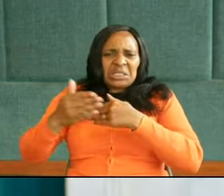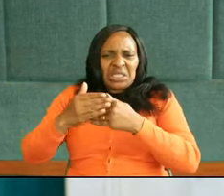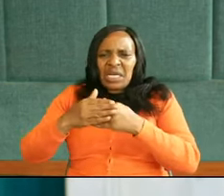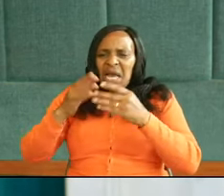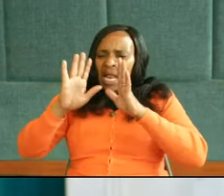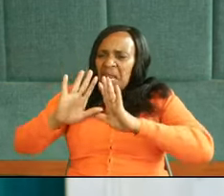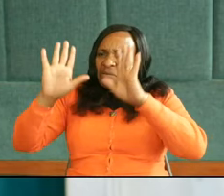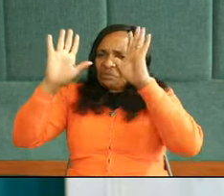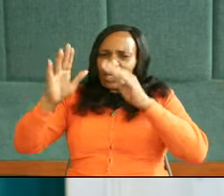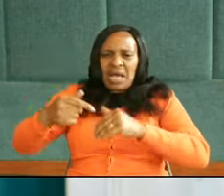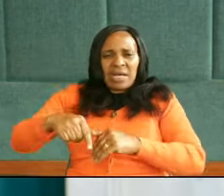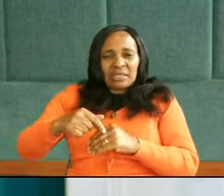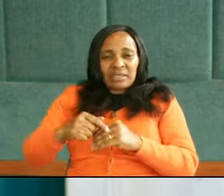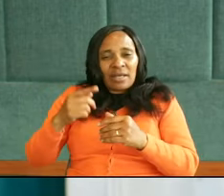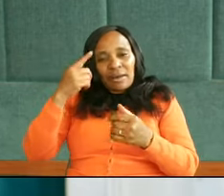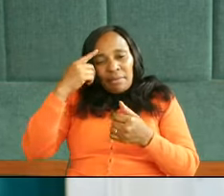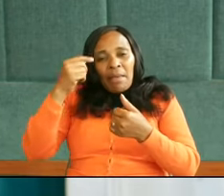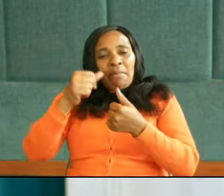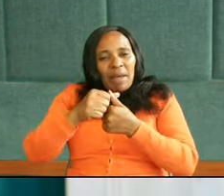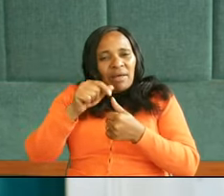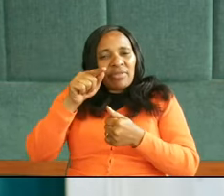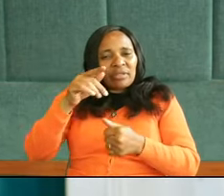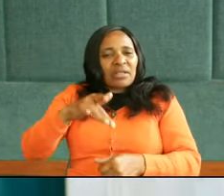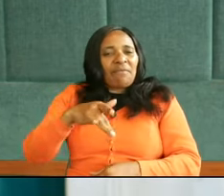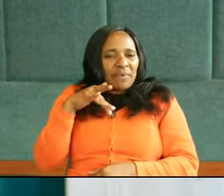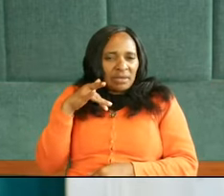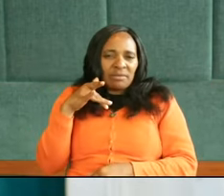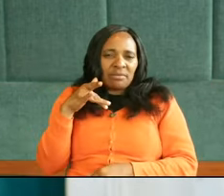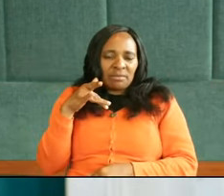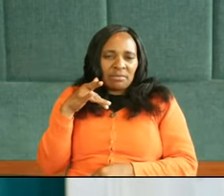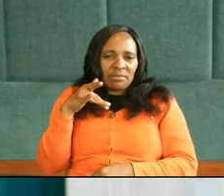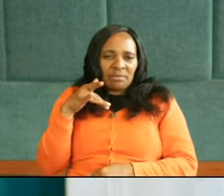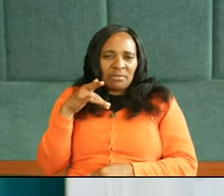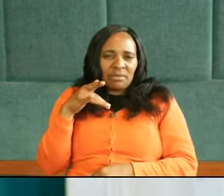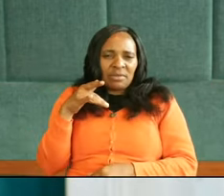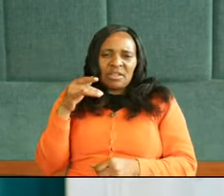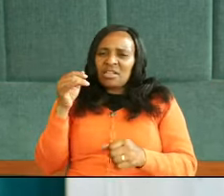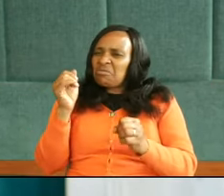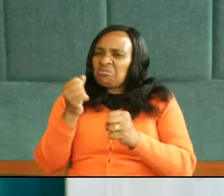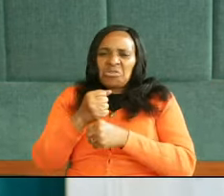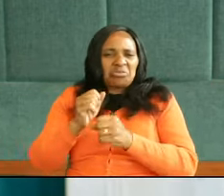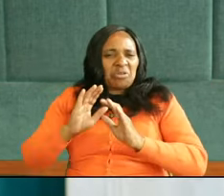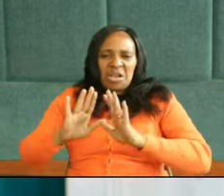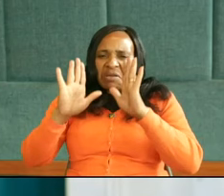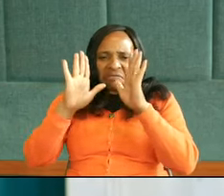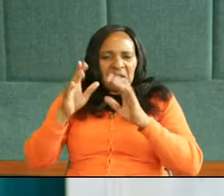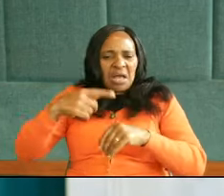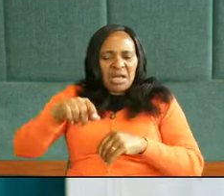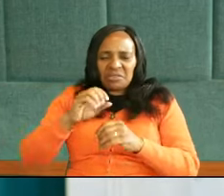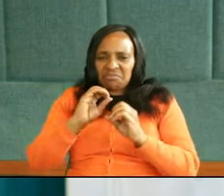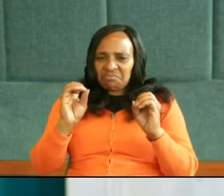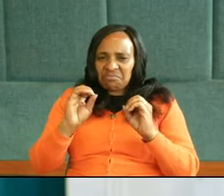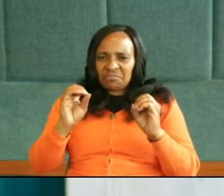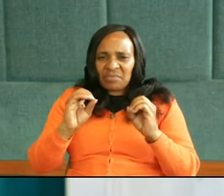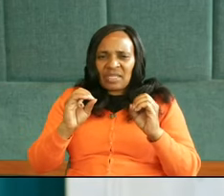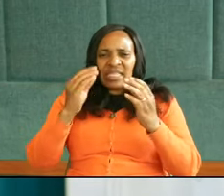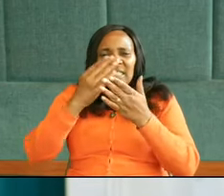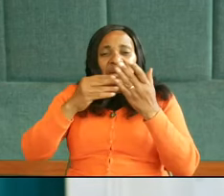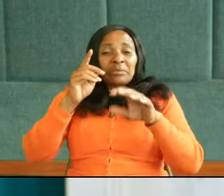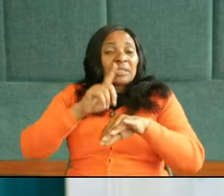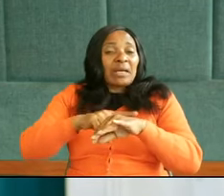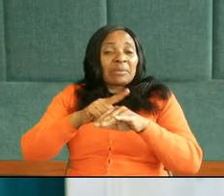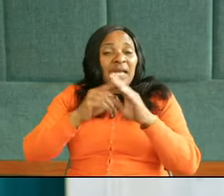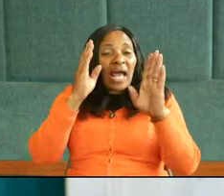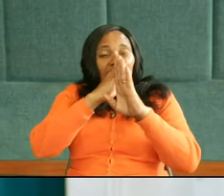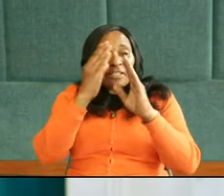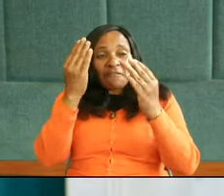has left us, remember it's a feeling. Amen. He has not necessarily left us. Sometimes he hides his face from